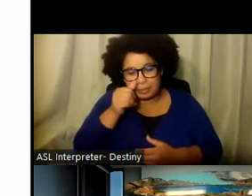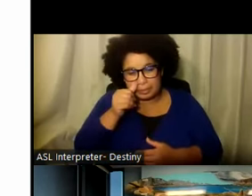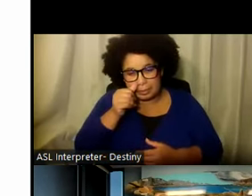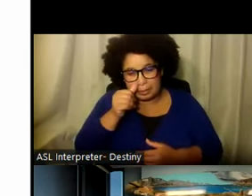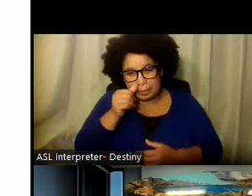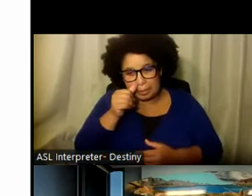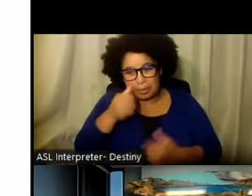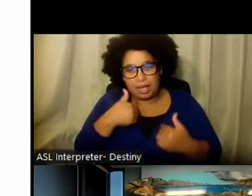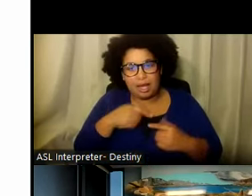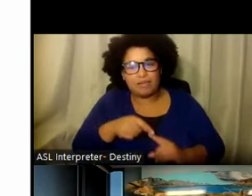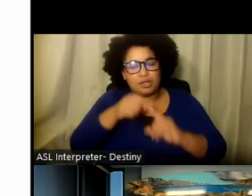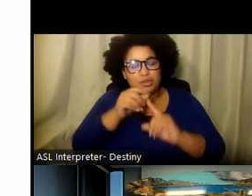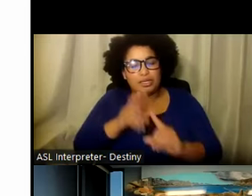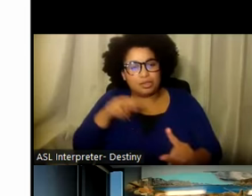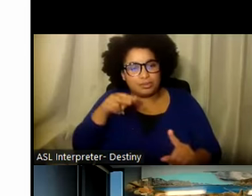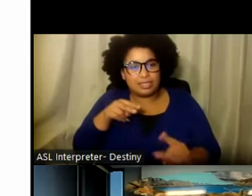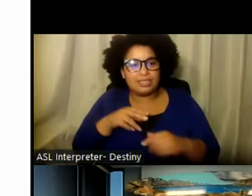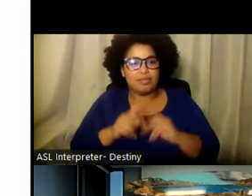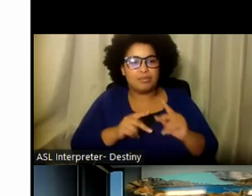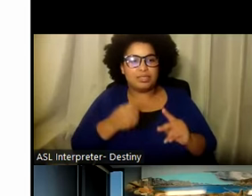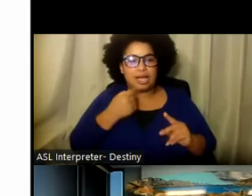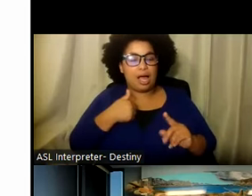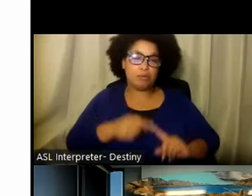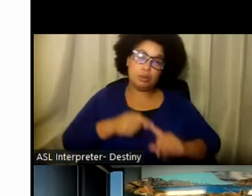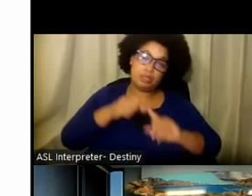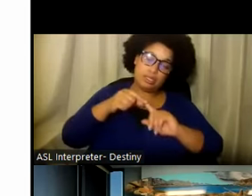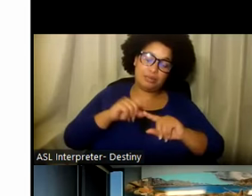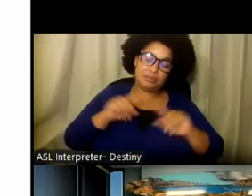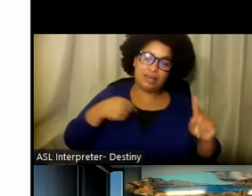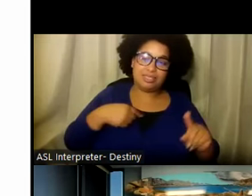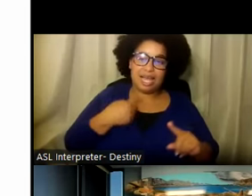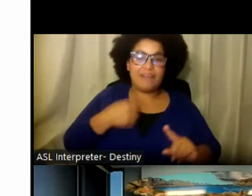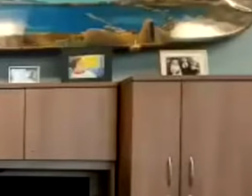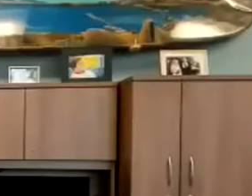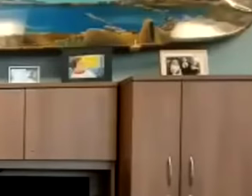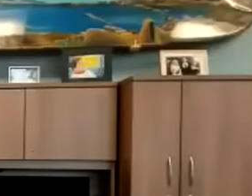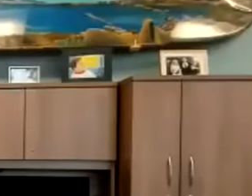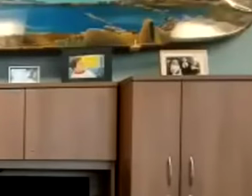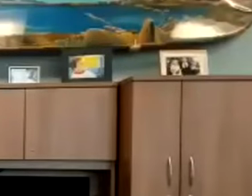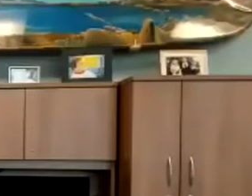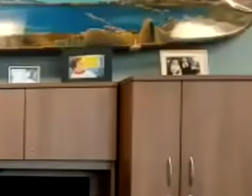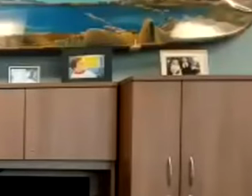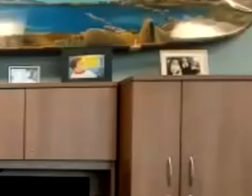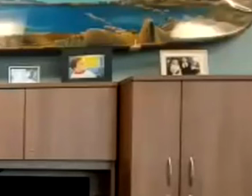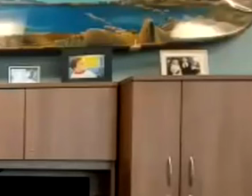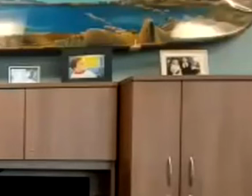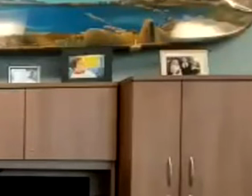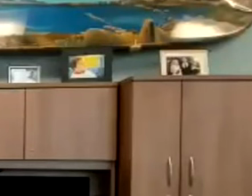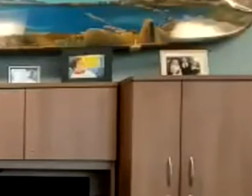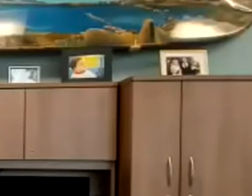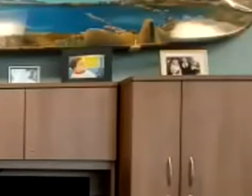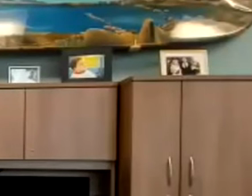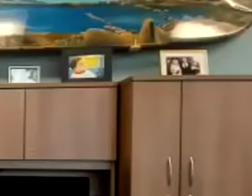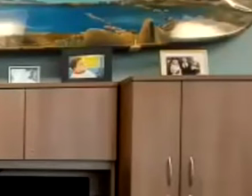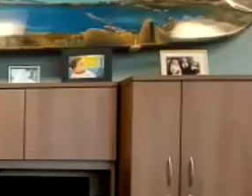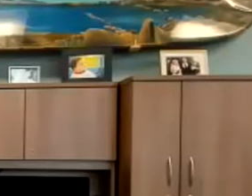I have a unique perspective. Some people say I'm unique, but I think I'll just say I have a unique perspective coming in, as Barry mentioned.